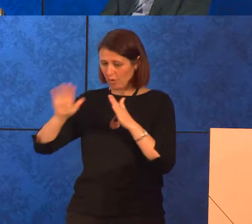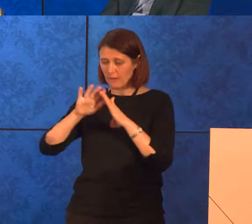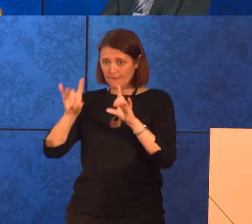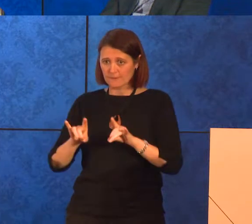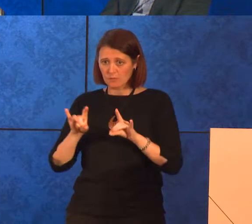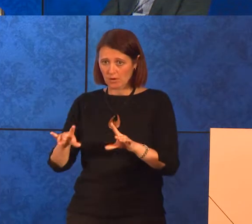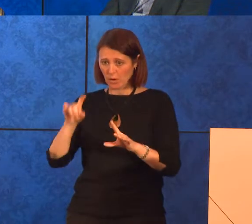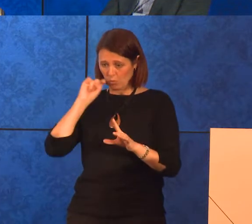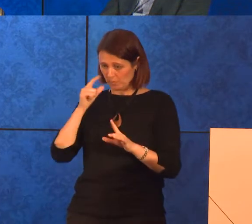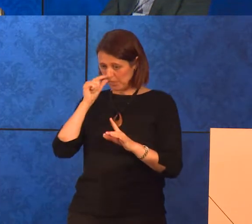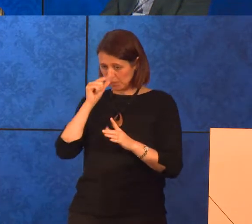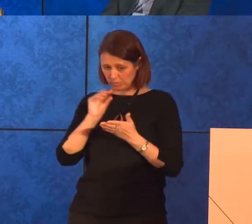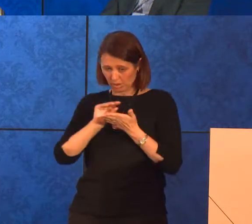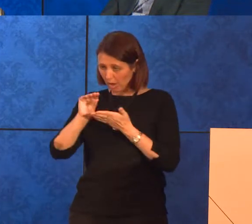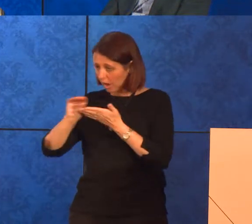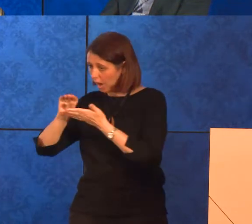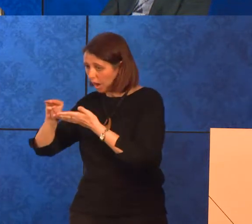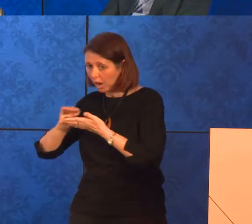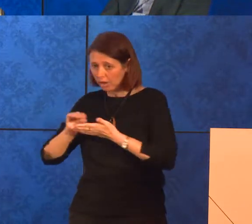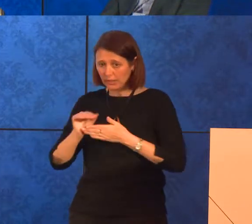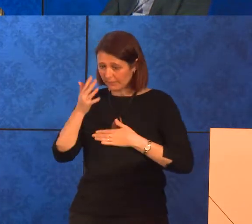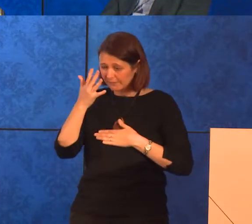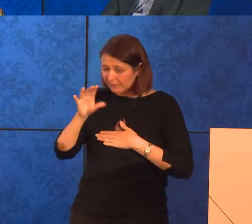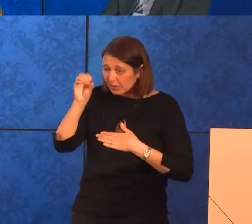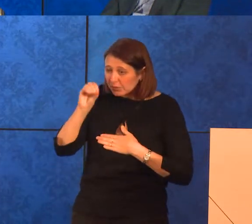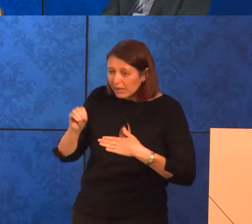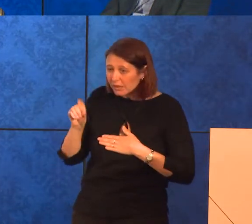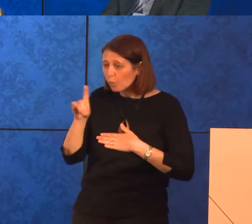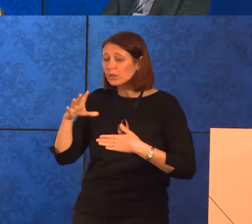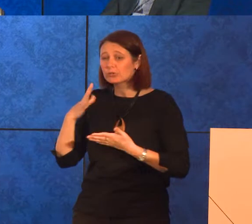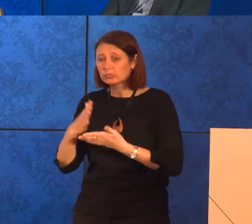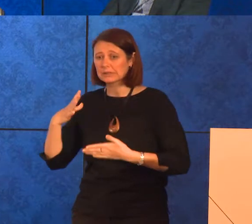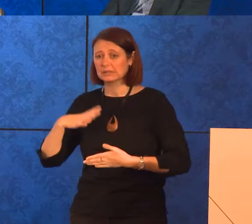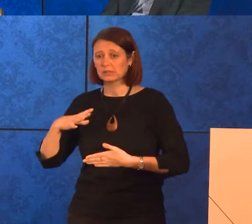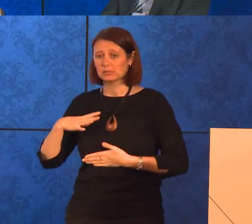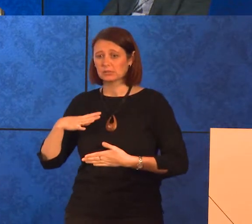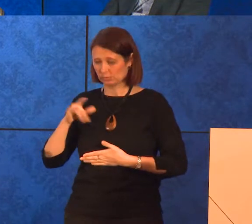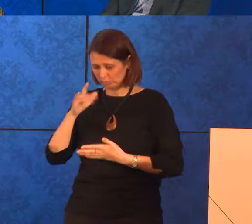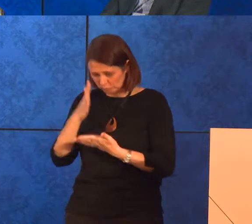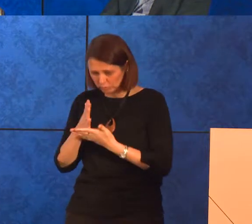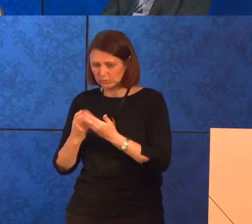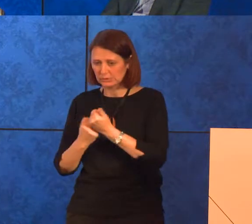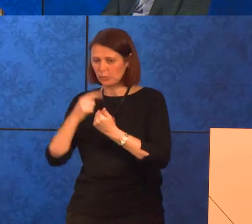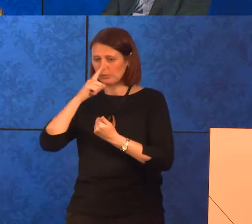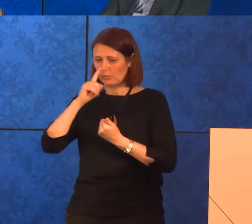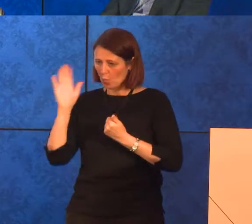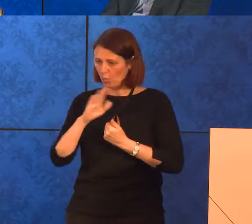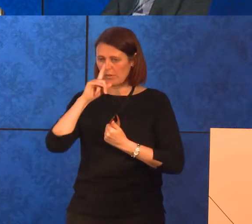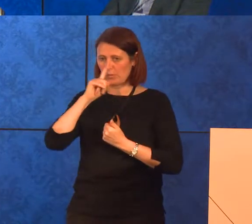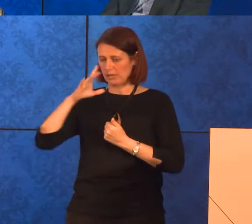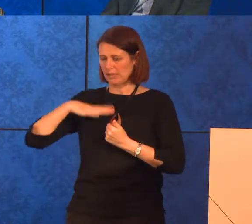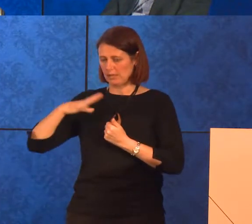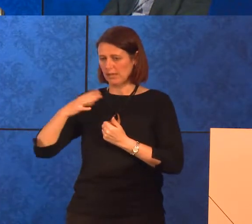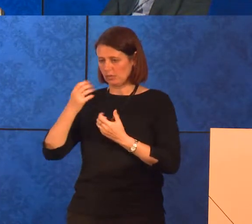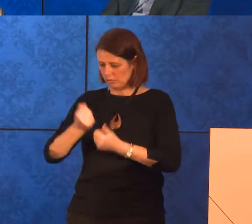nationwide is going to go anywhere near 50% of what is needed to truly support all people who need to take